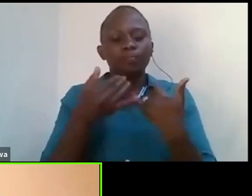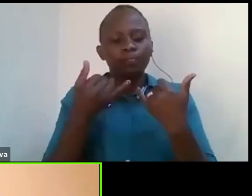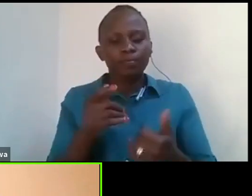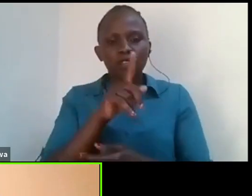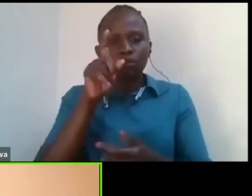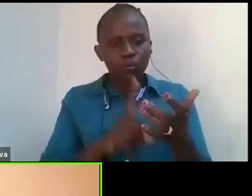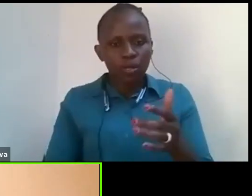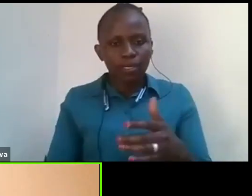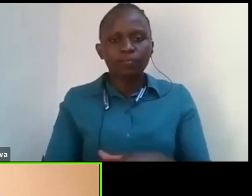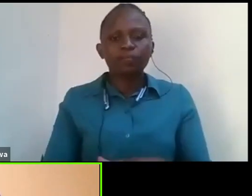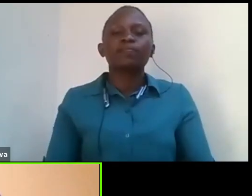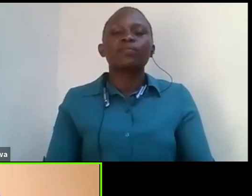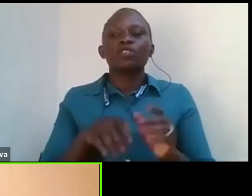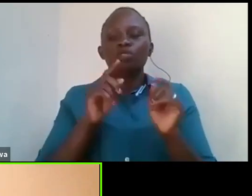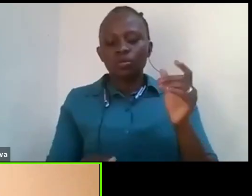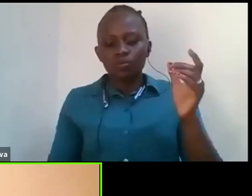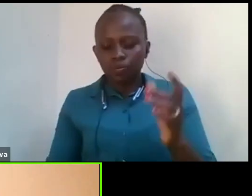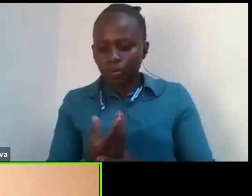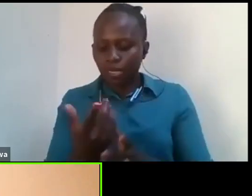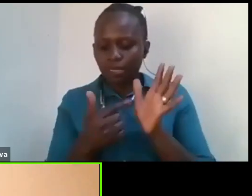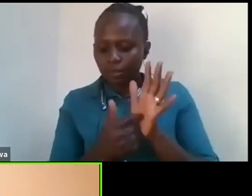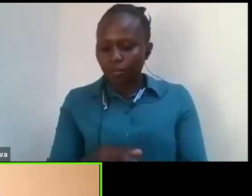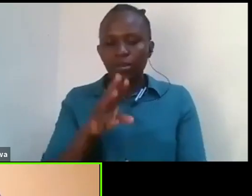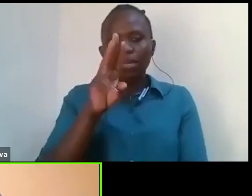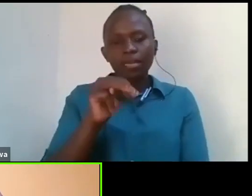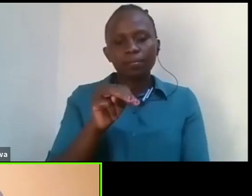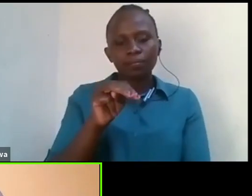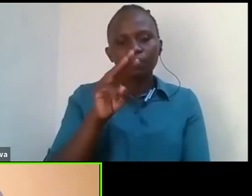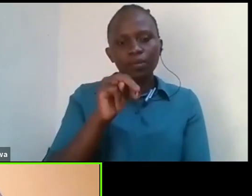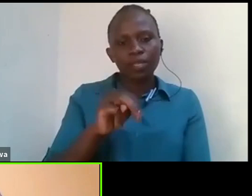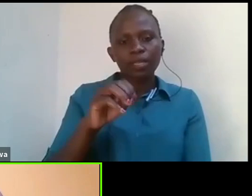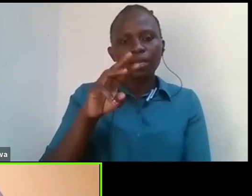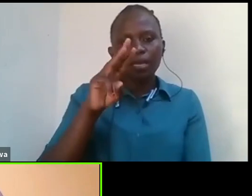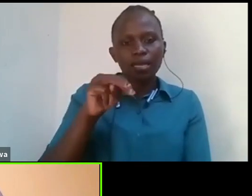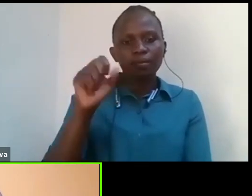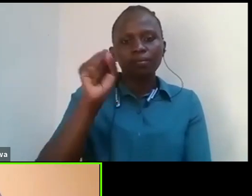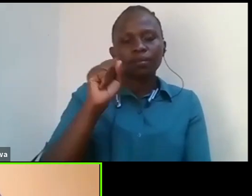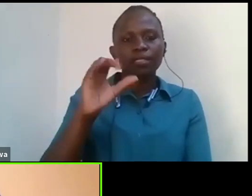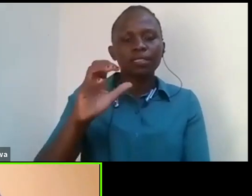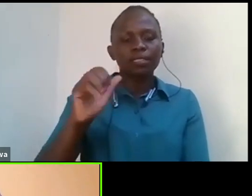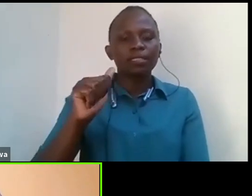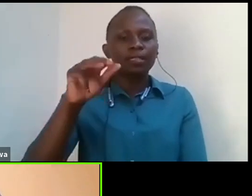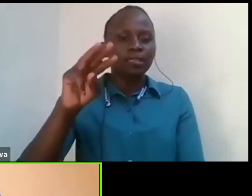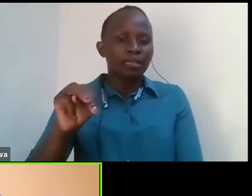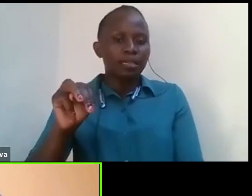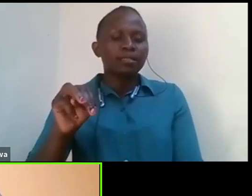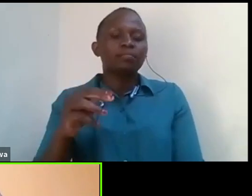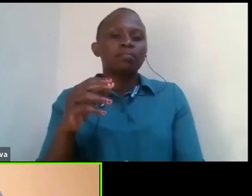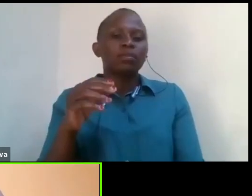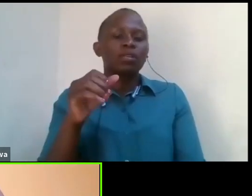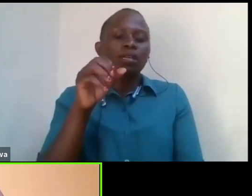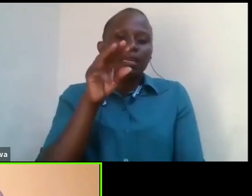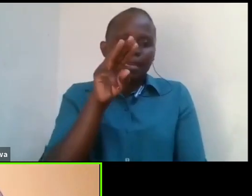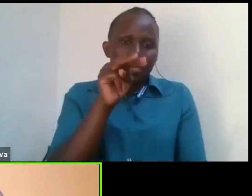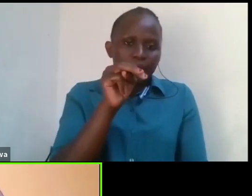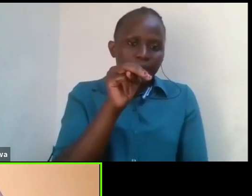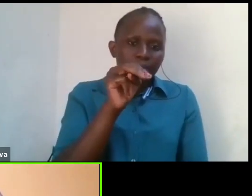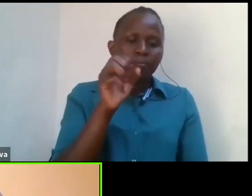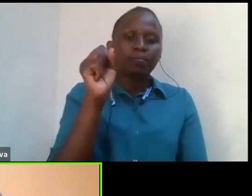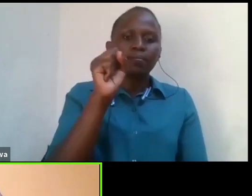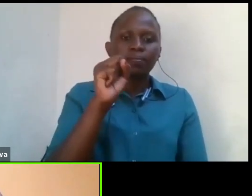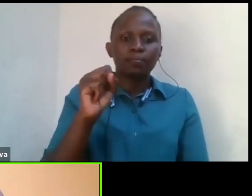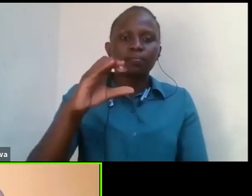with, for example, let's say MScan. MScan could be an app, maybe, for example, but maybe they could have formed